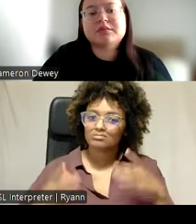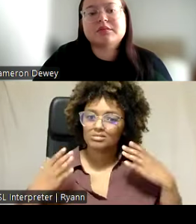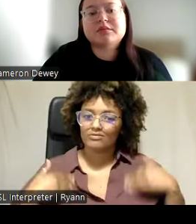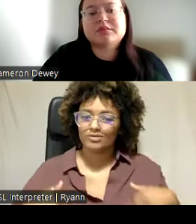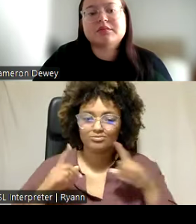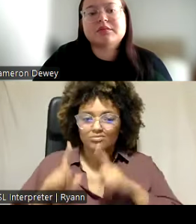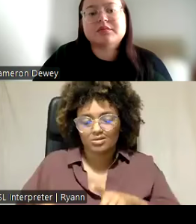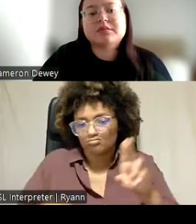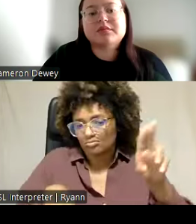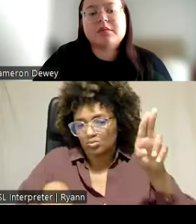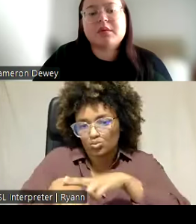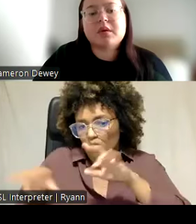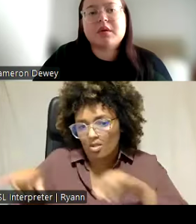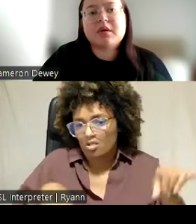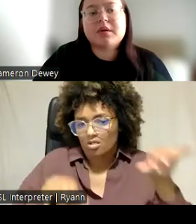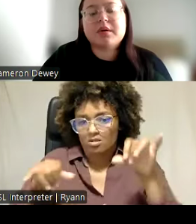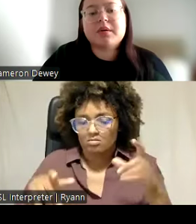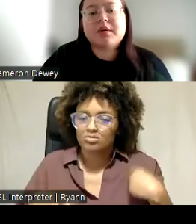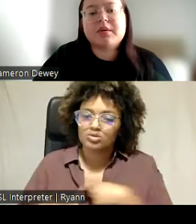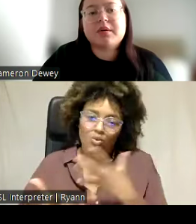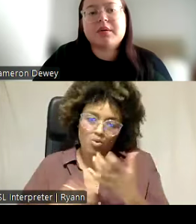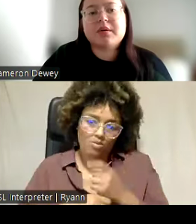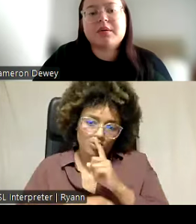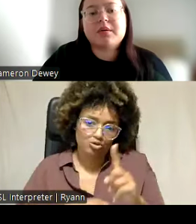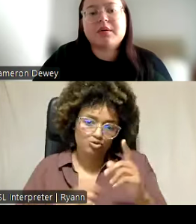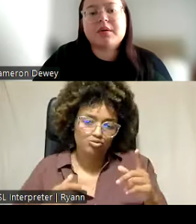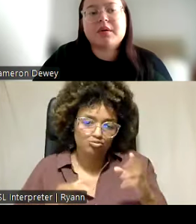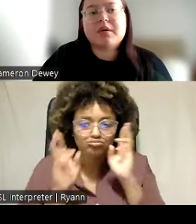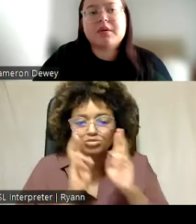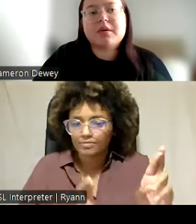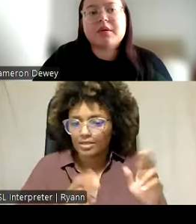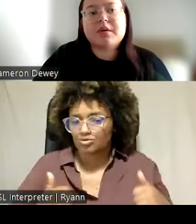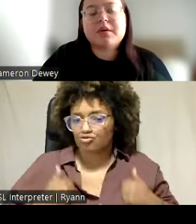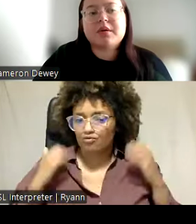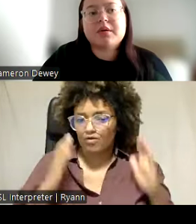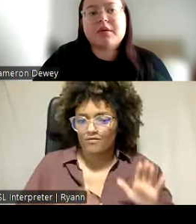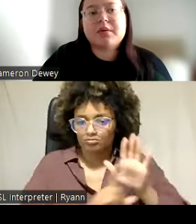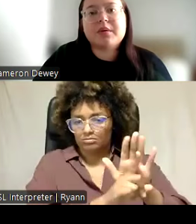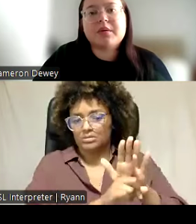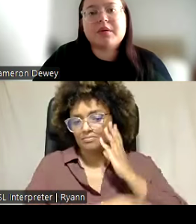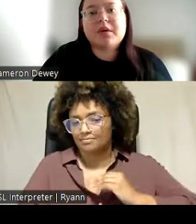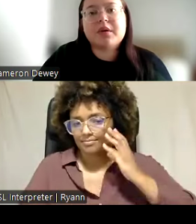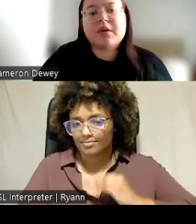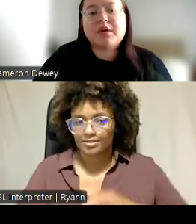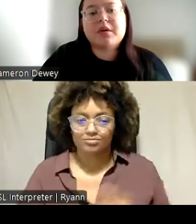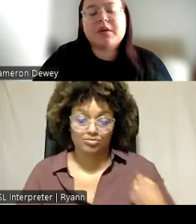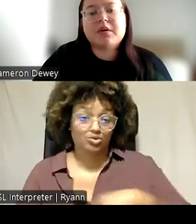responses, and we just really want to ensure that we are being respectful. So those will be the terms that we will be using and referring